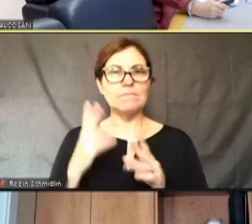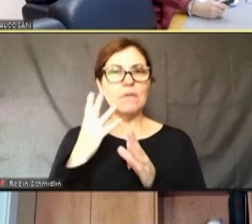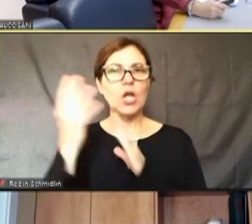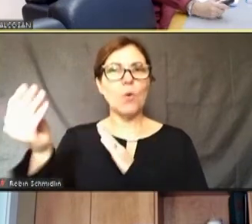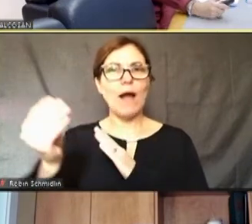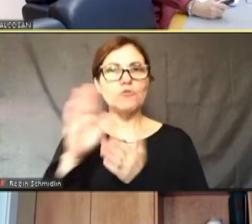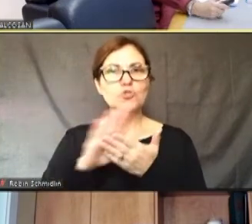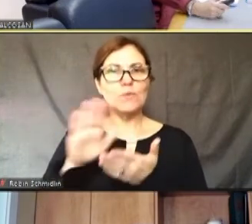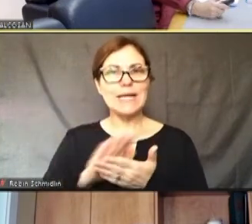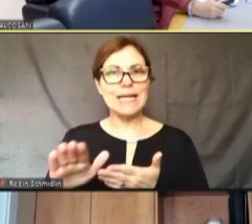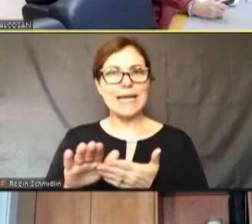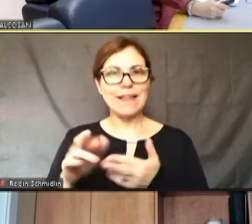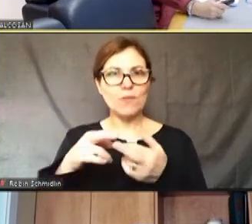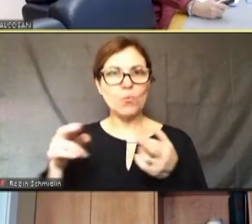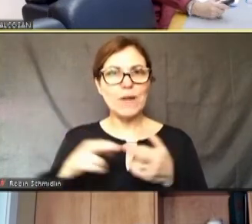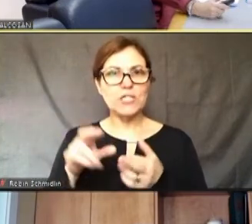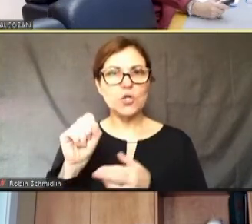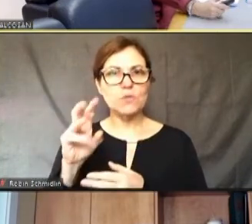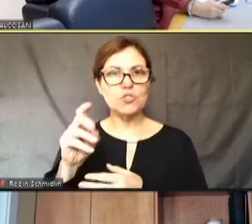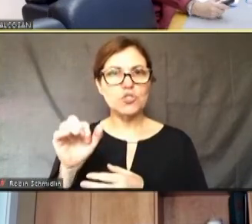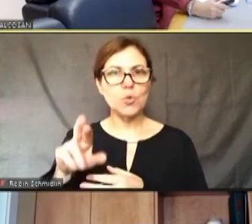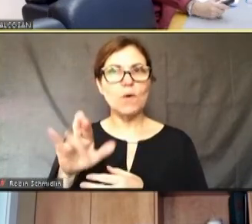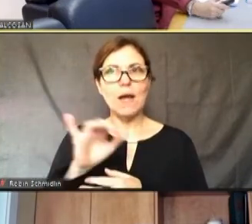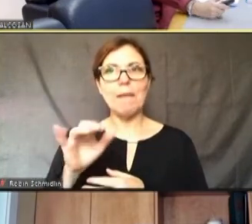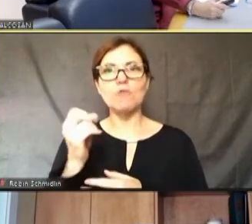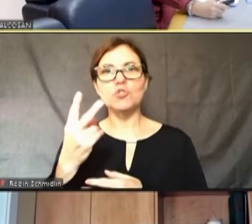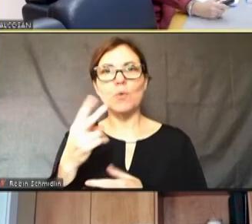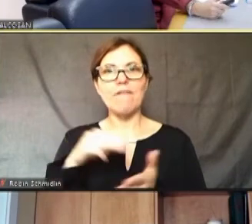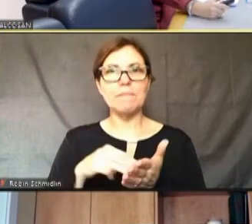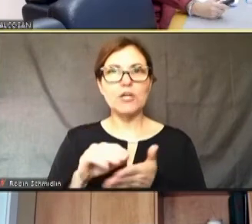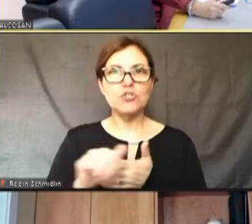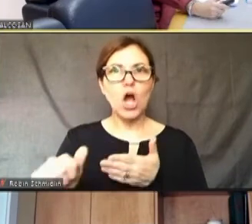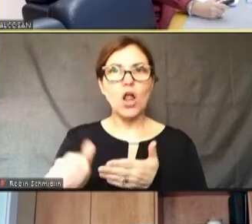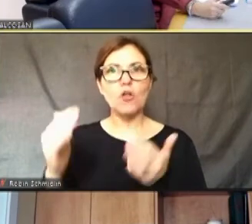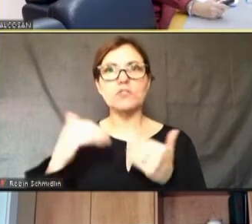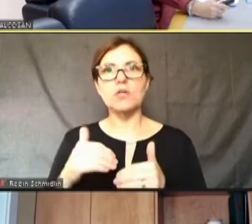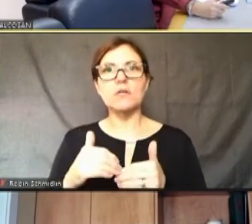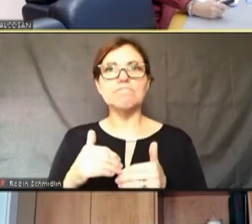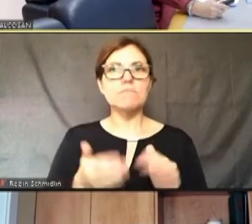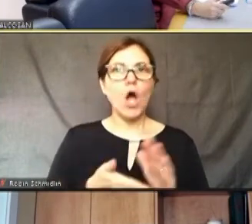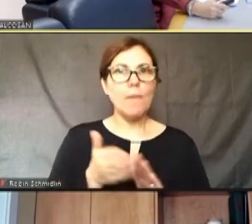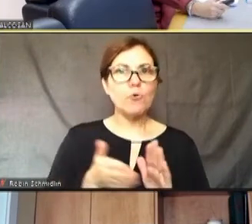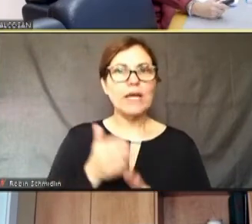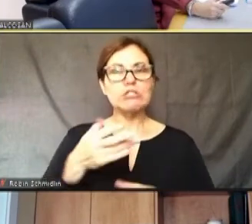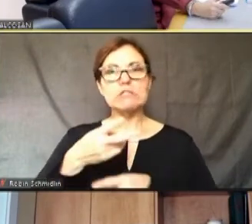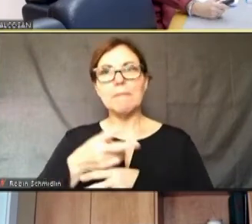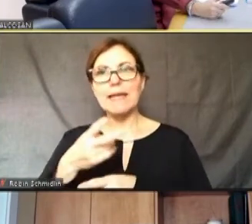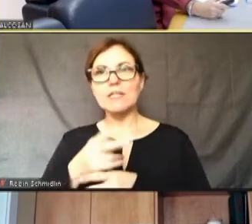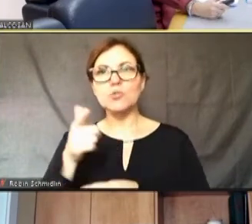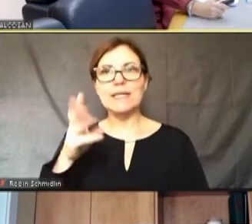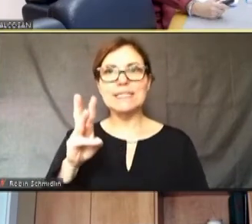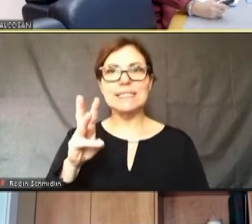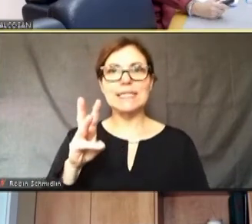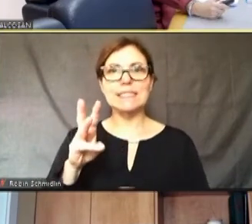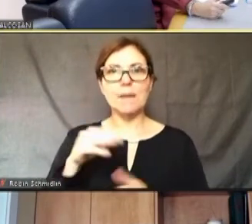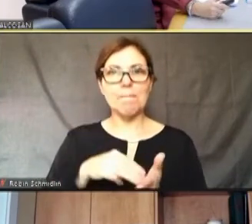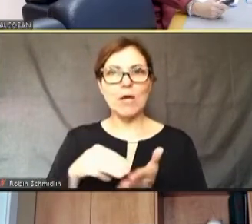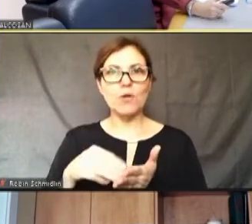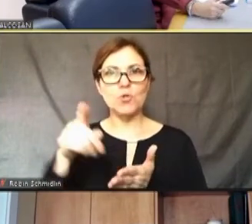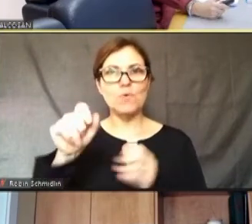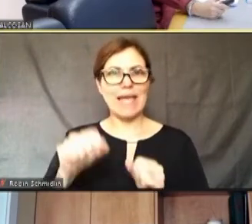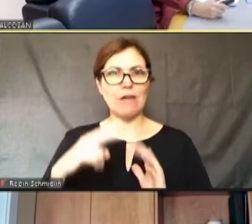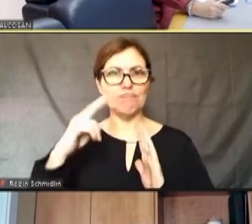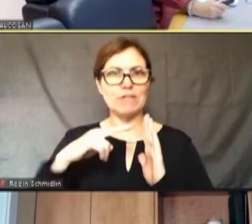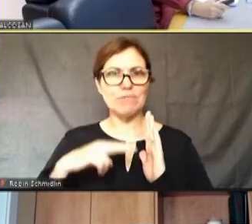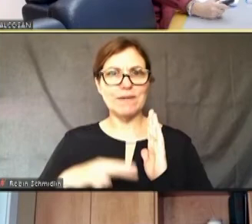sewers are about $12 million. Operations and maintenance is about $26 million. And you can read through here. I don't want to read through